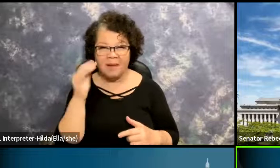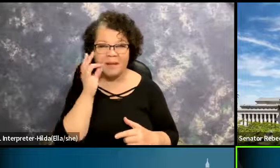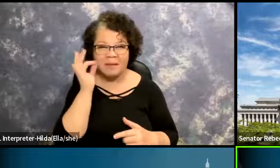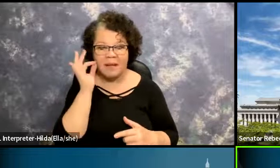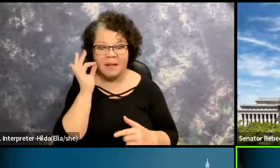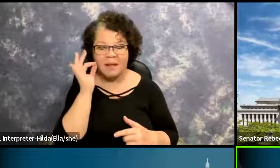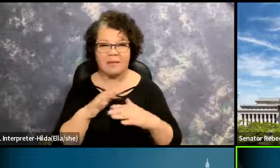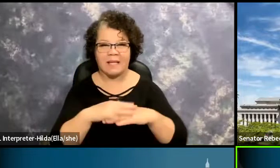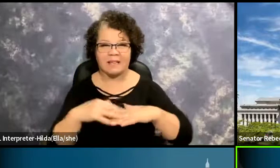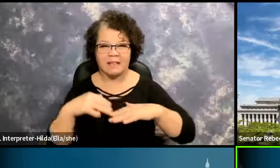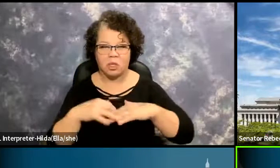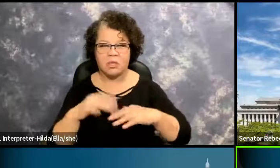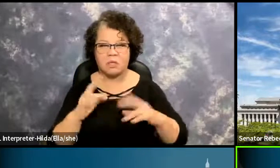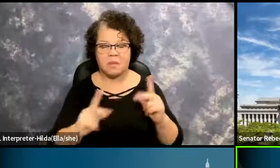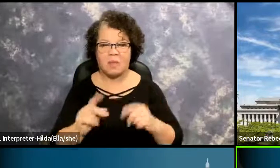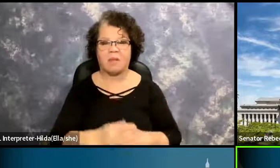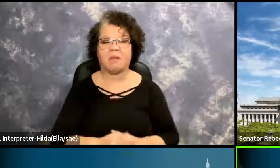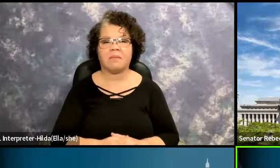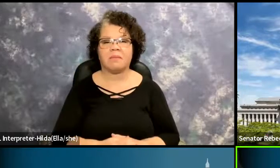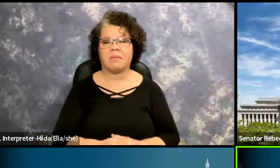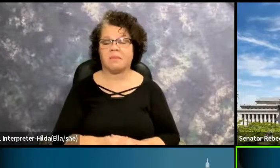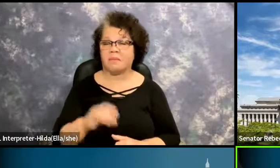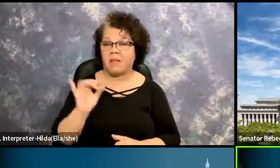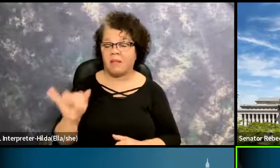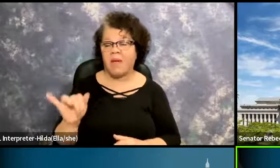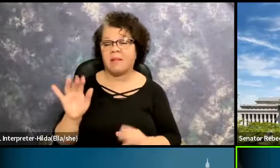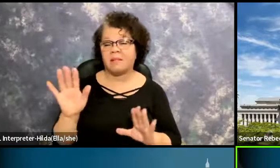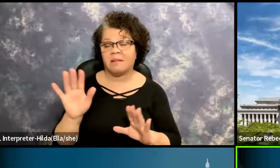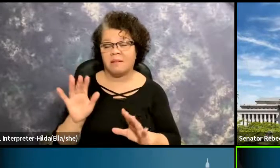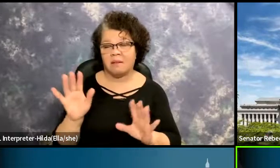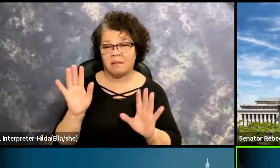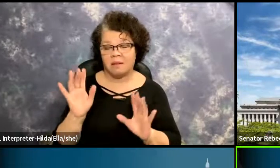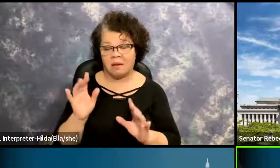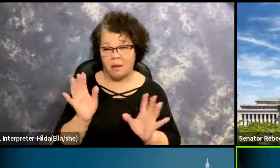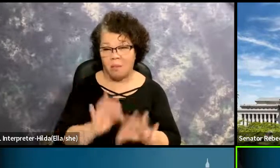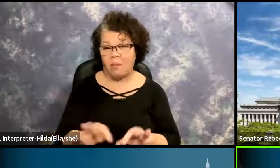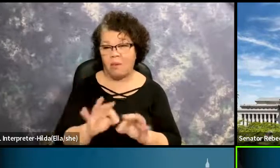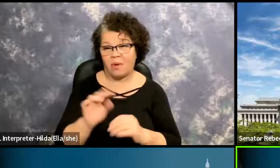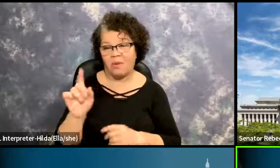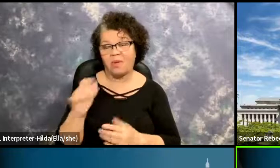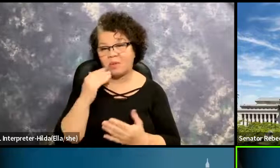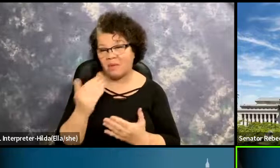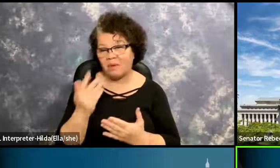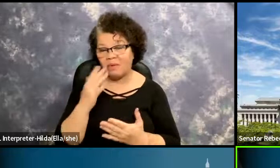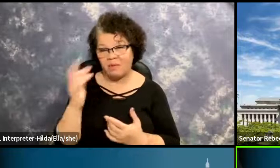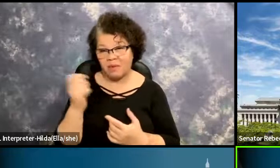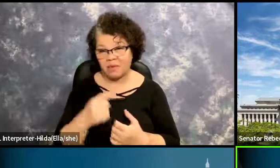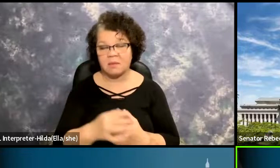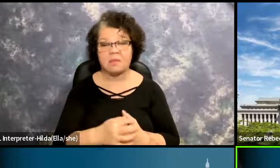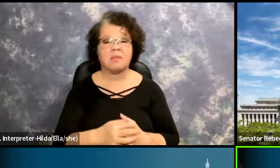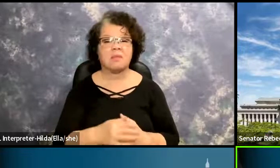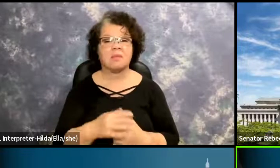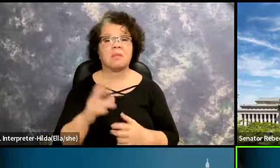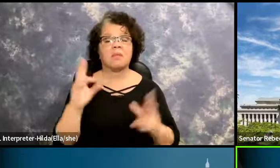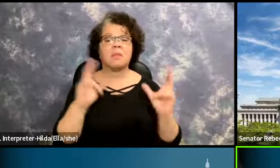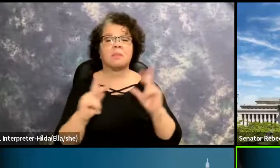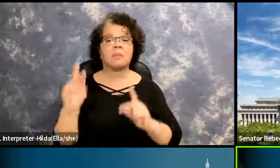Such an important question, and I thank you for raising it. As folks know, in